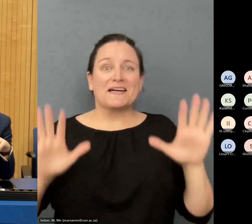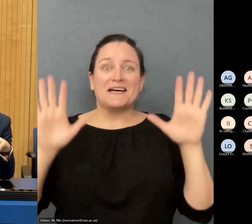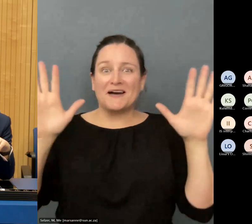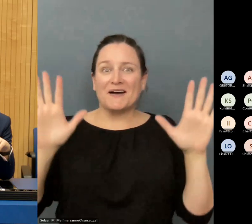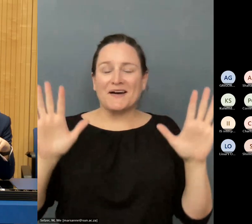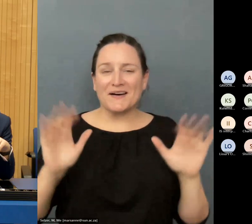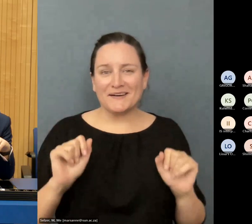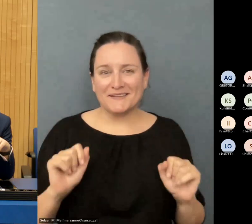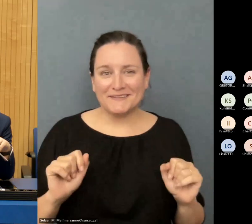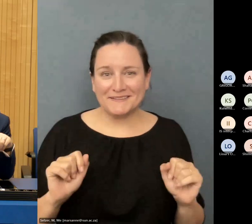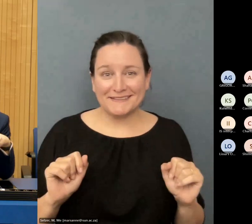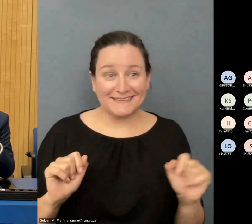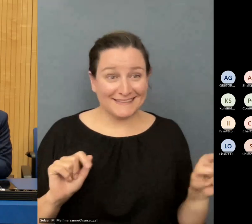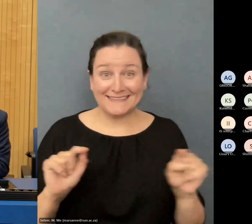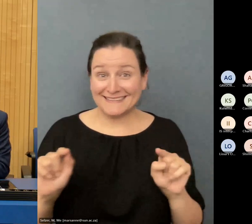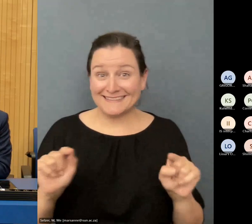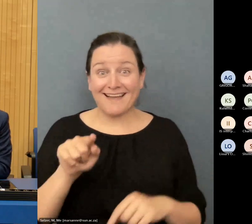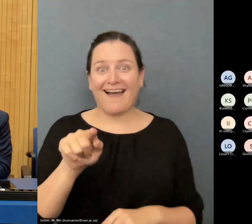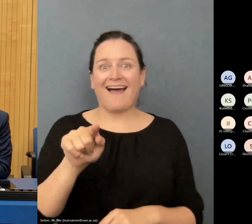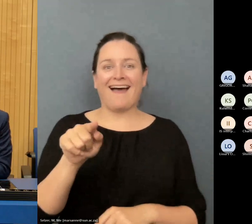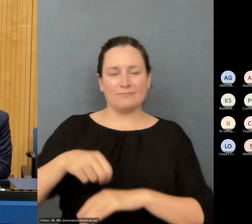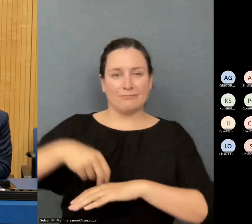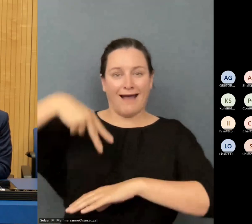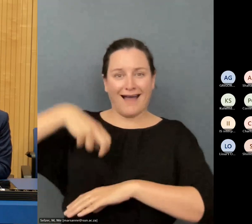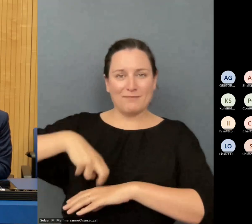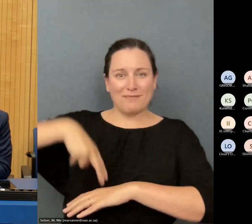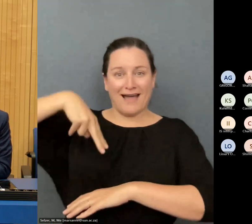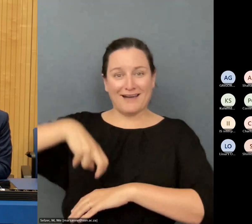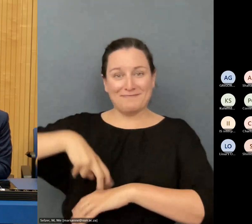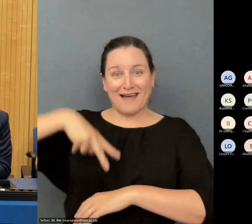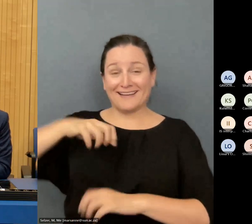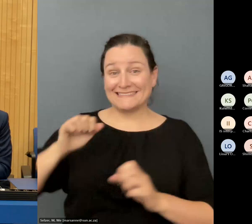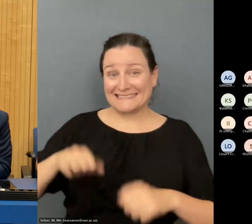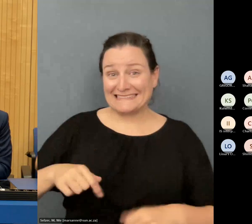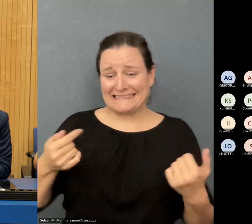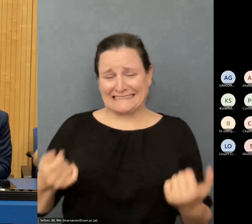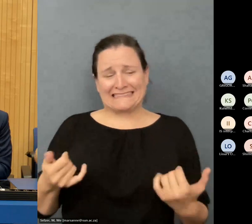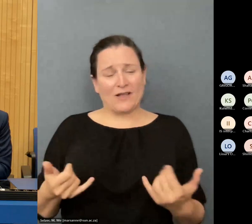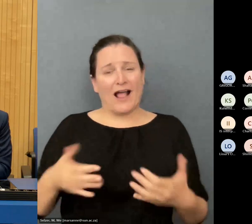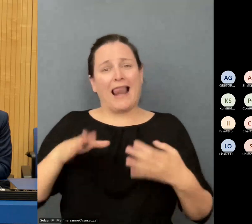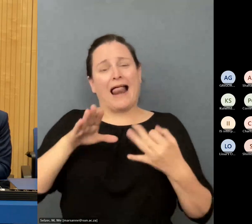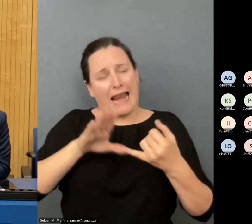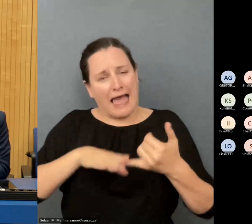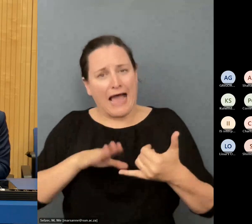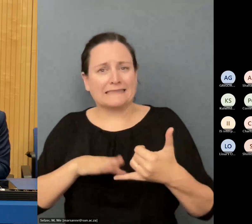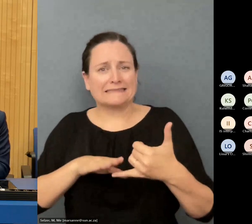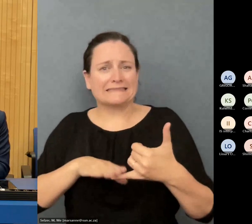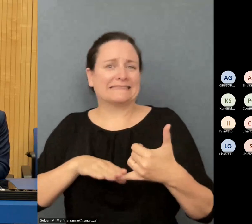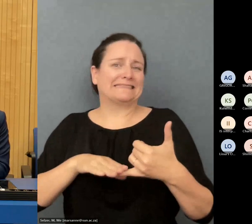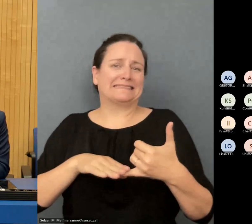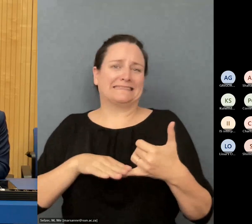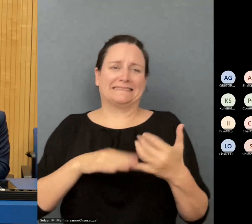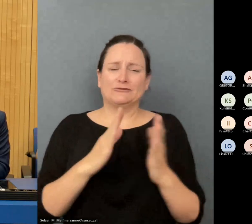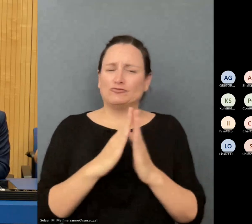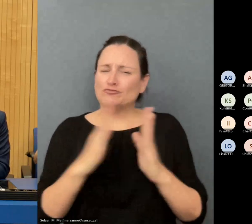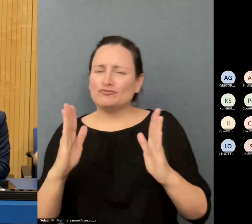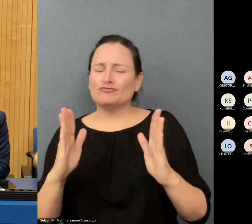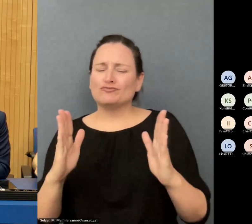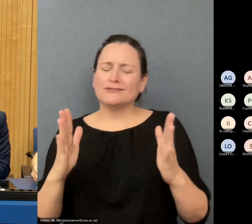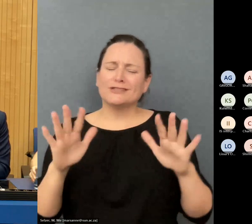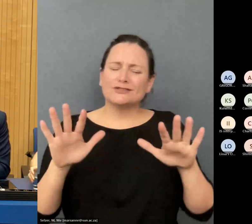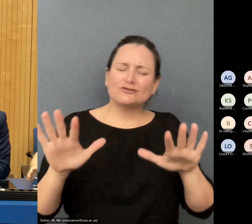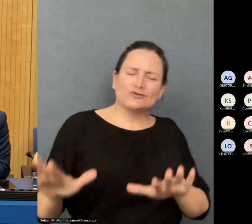Yes, look at Neil jumping up and down. It's the end of the day, folks. We can take this super chill. It's all good. Enjoy your